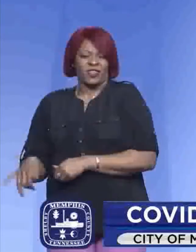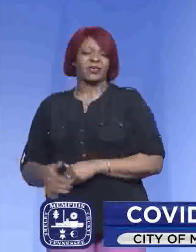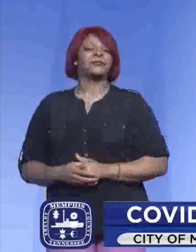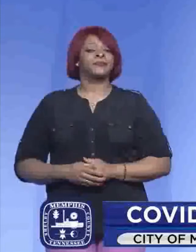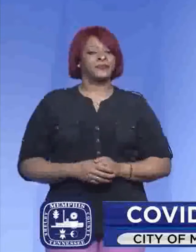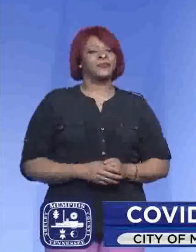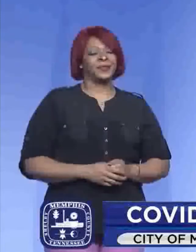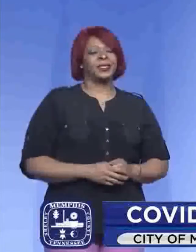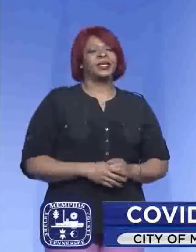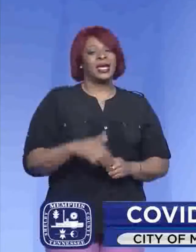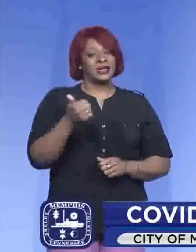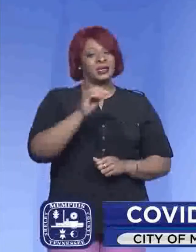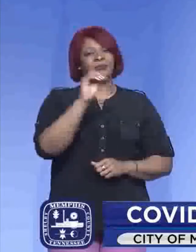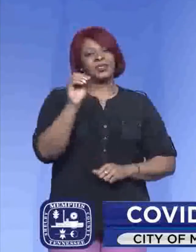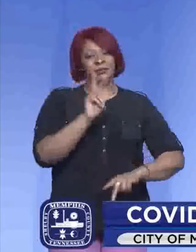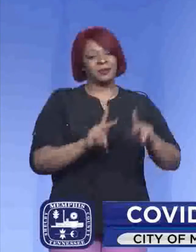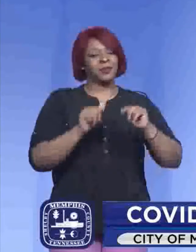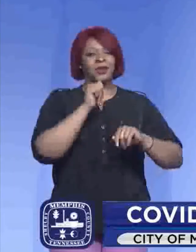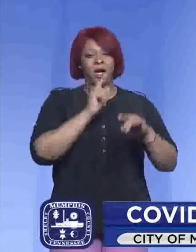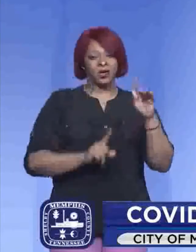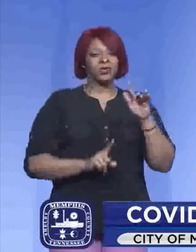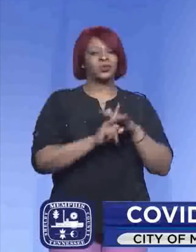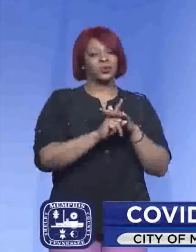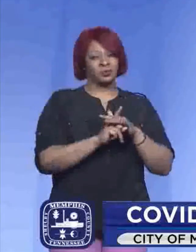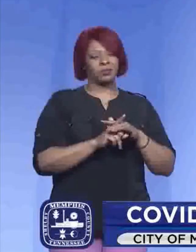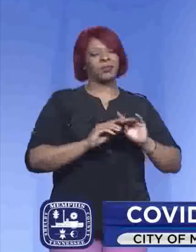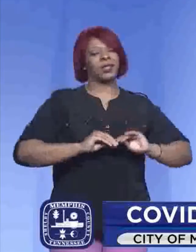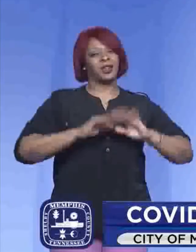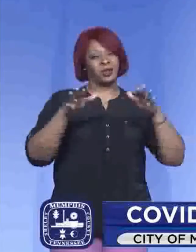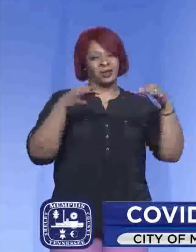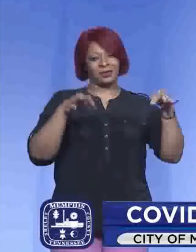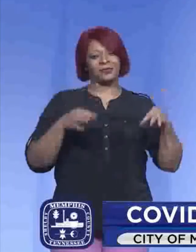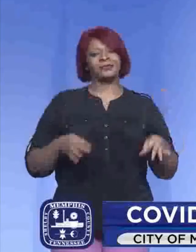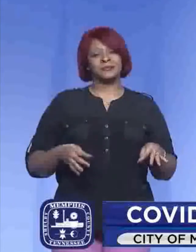yes, so there was about a 10% no-show rate. So I'll just be clear.